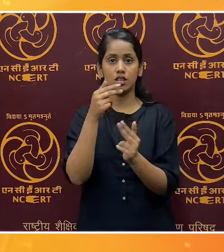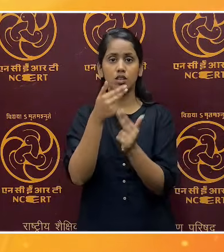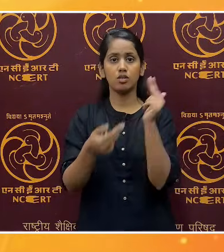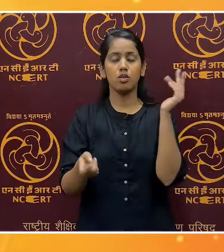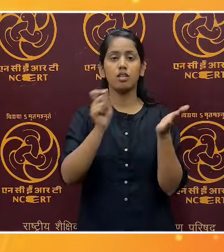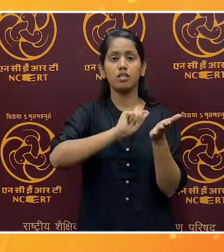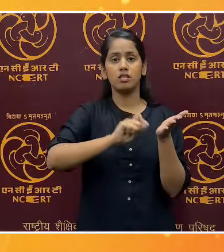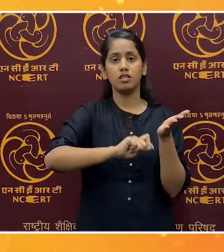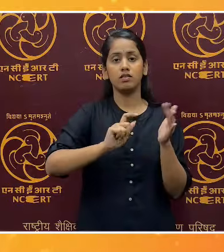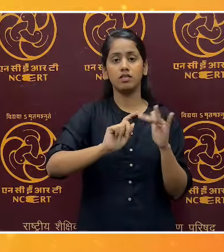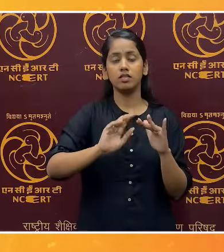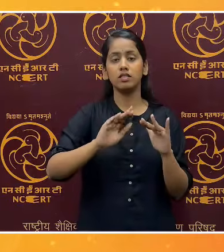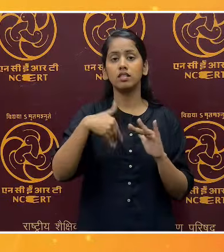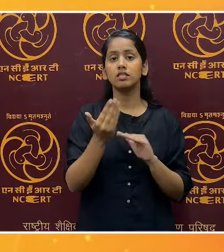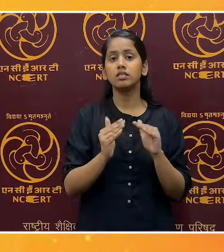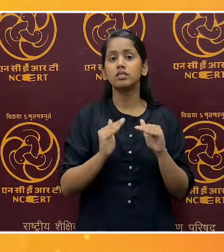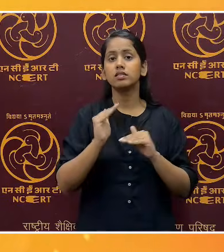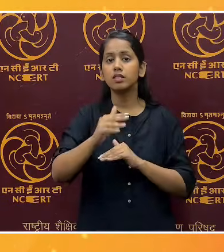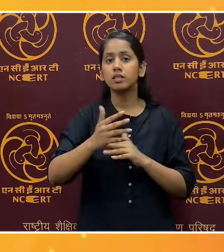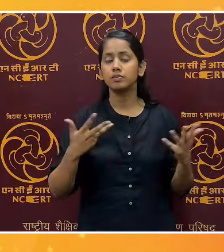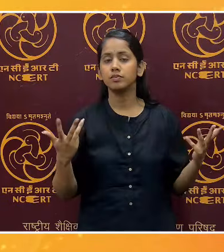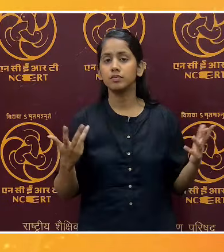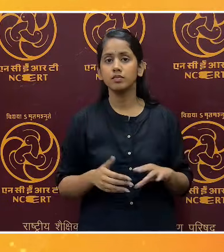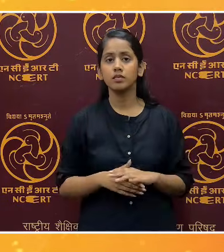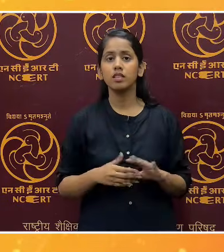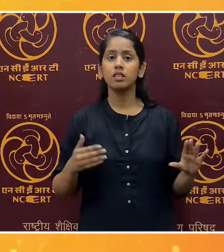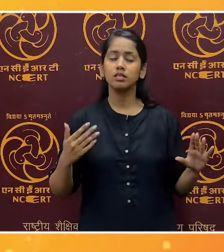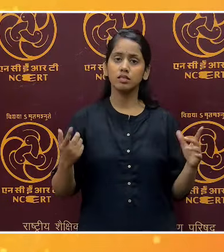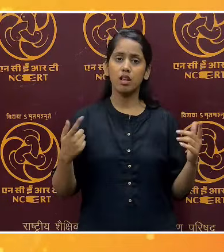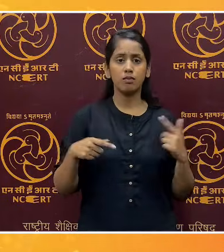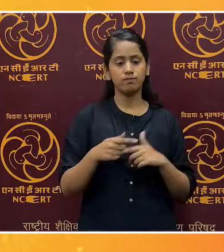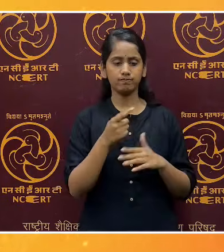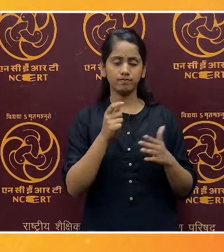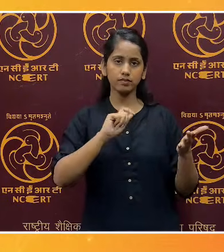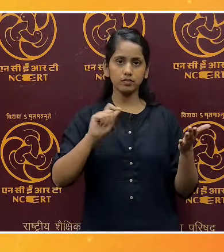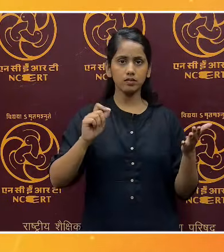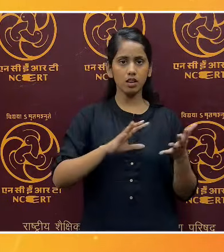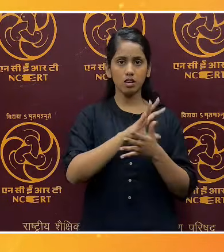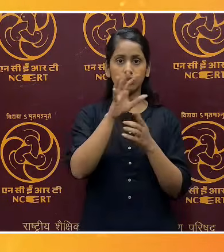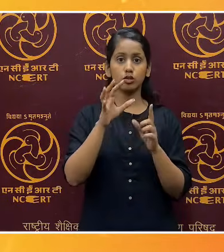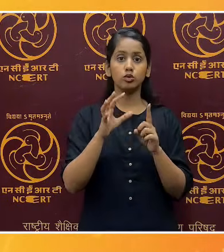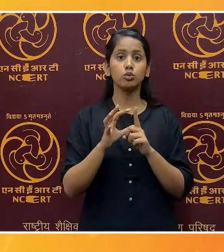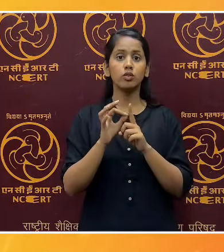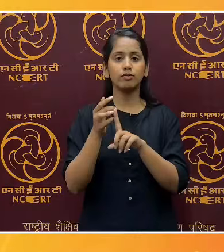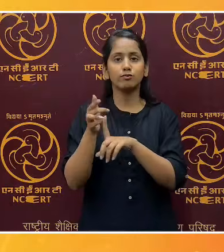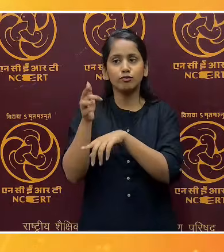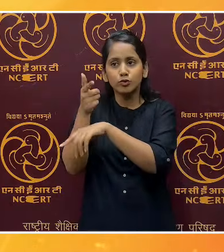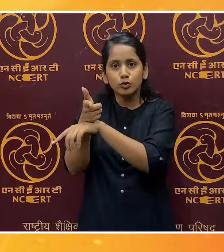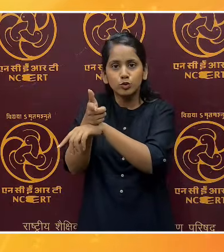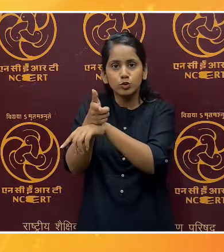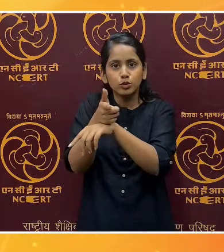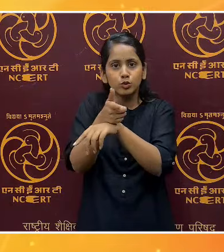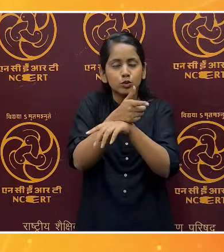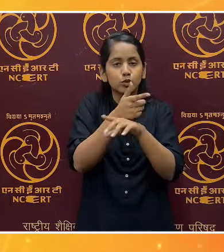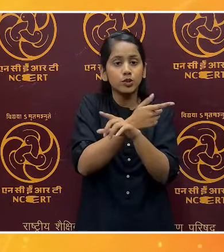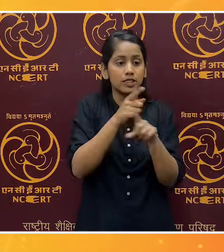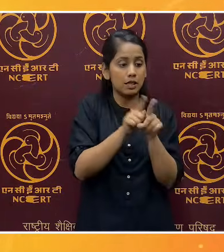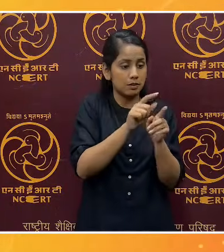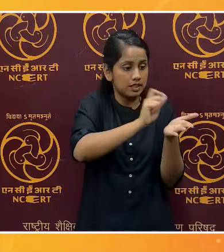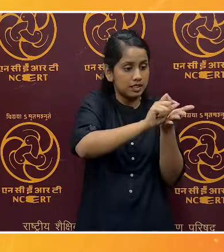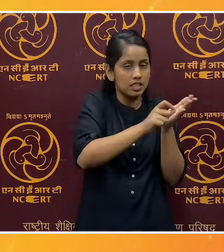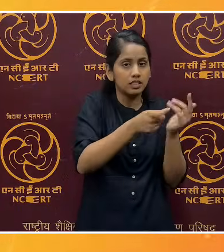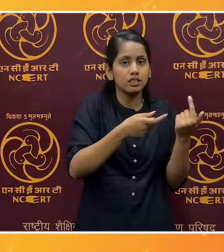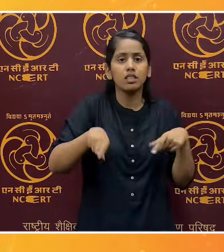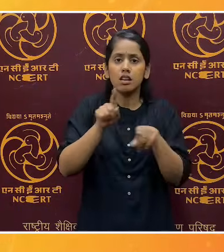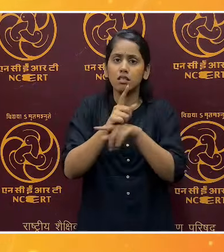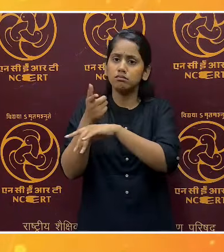so in the next step, we just now we have the script. Now what we do? We shoot as per the script. Okay. So that's the